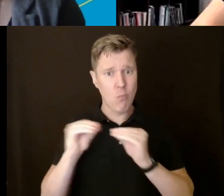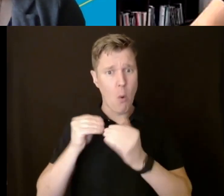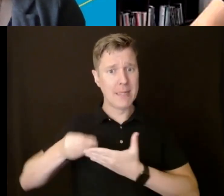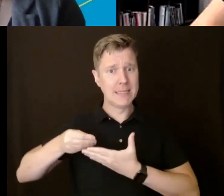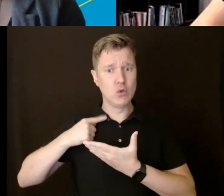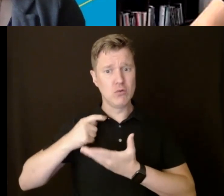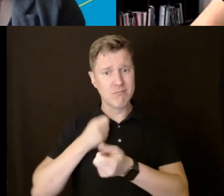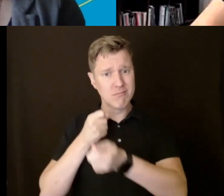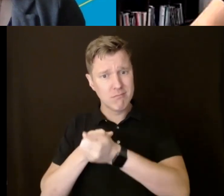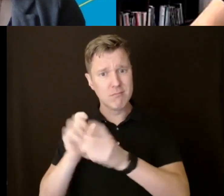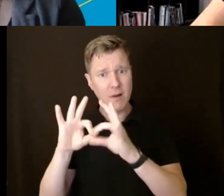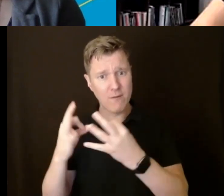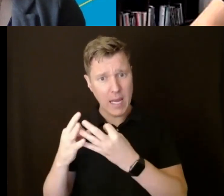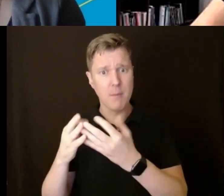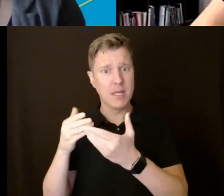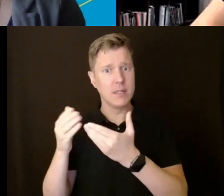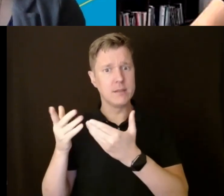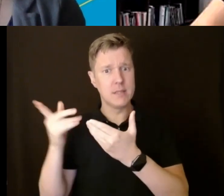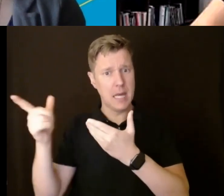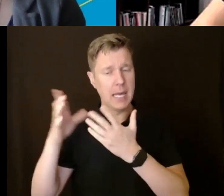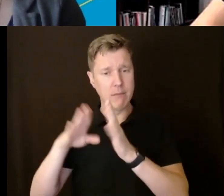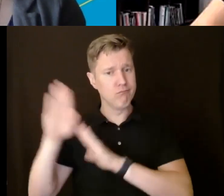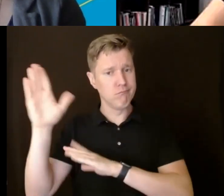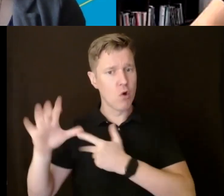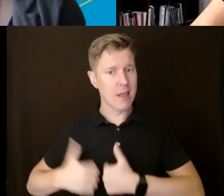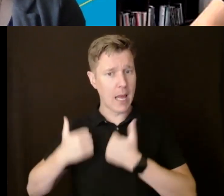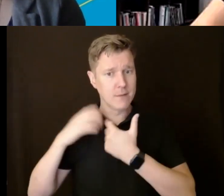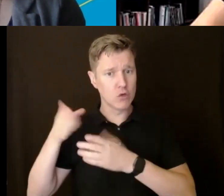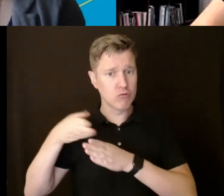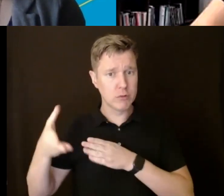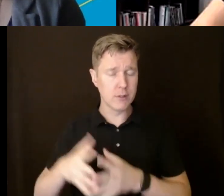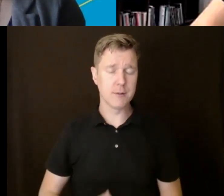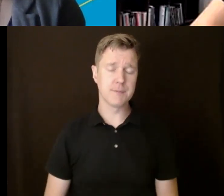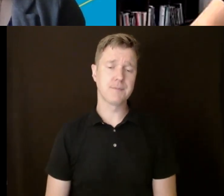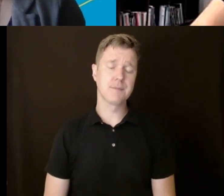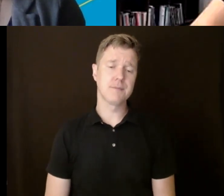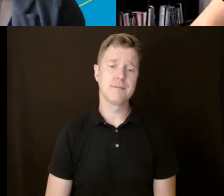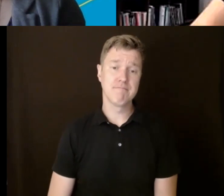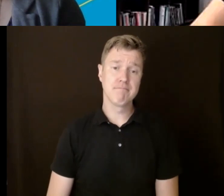their families as they went on in their life and in their career.